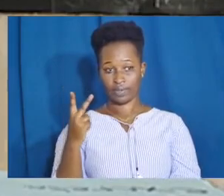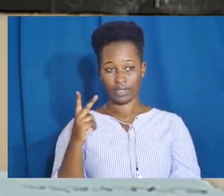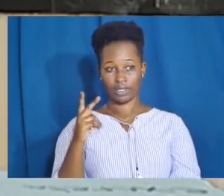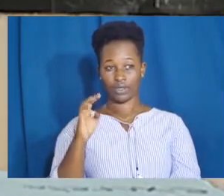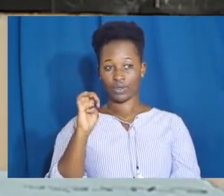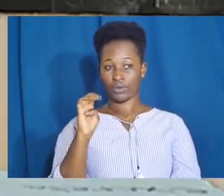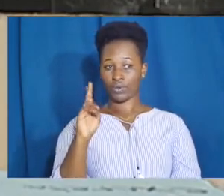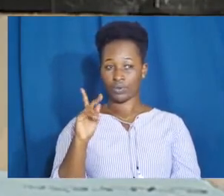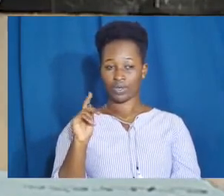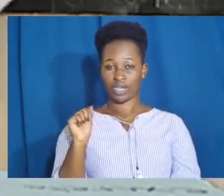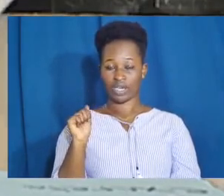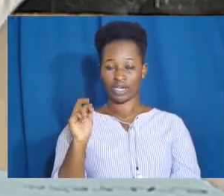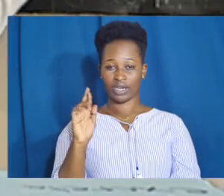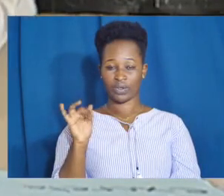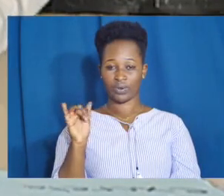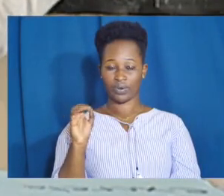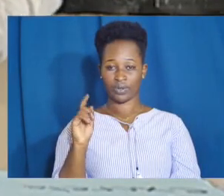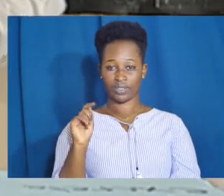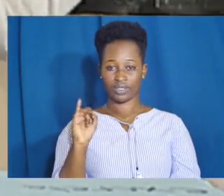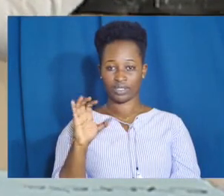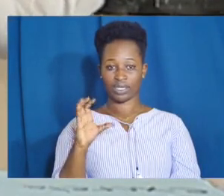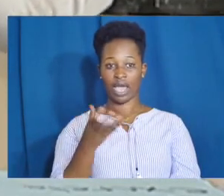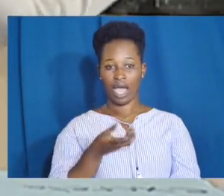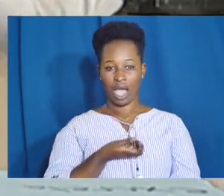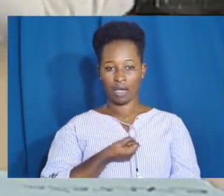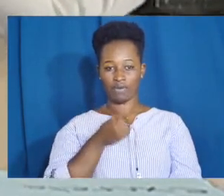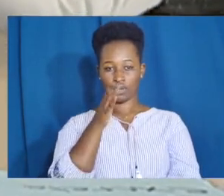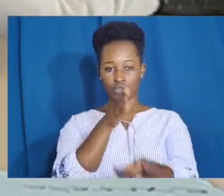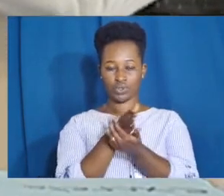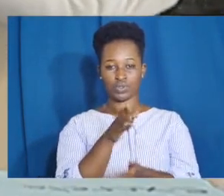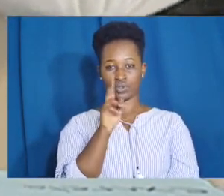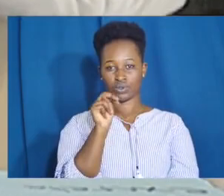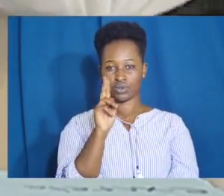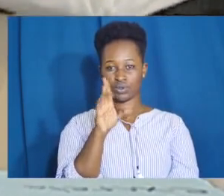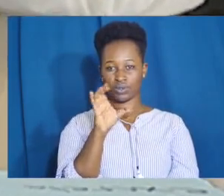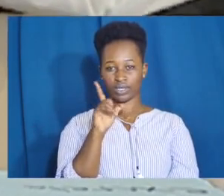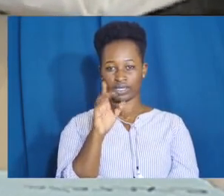Eukaryotic cells have true nucleus.